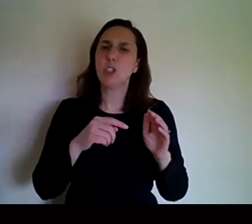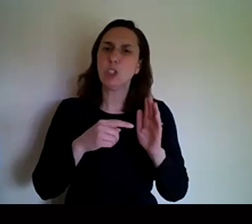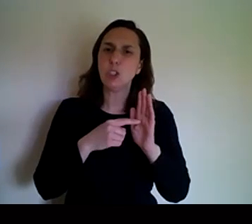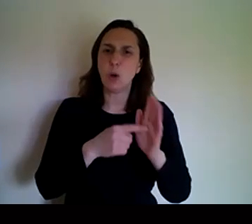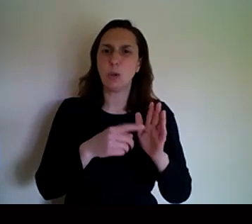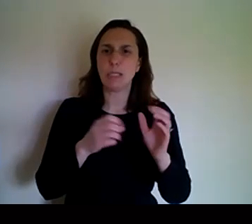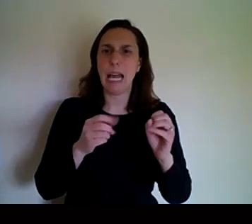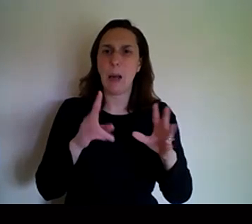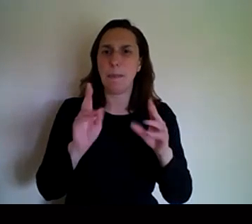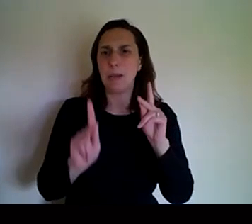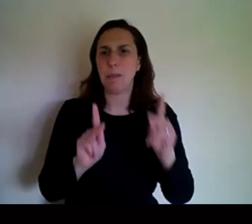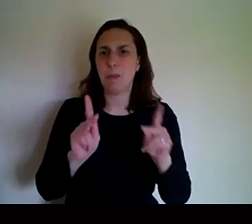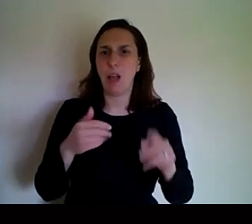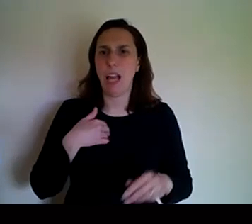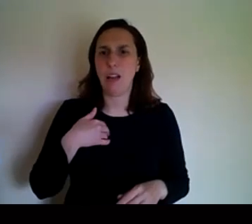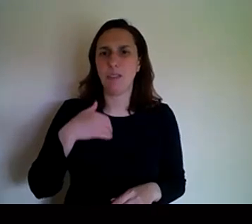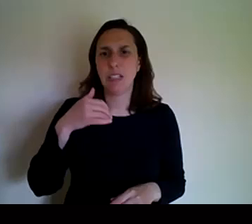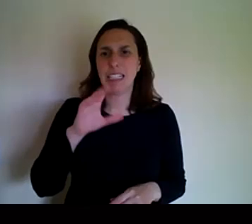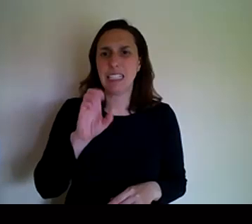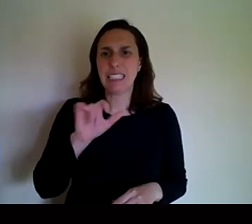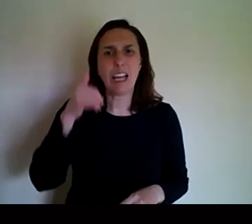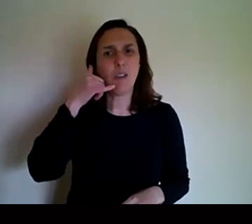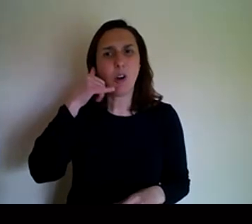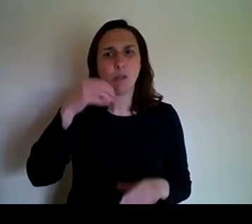So we're going to have